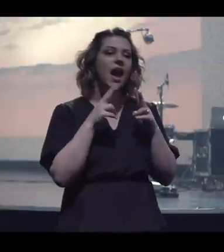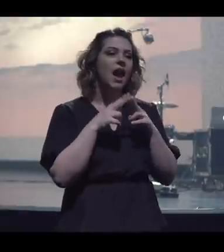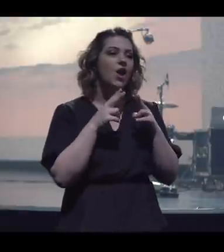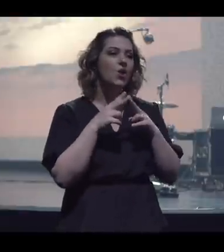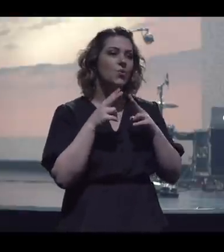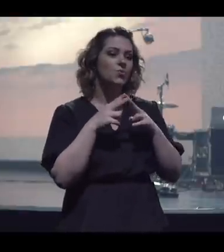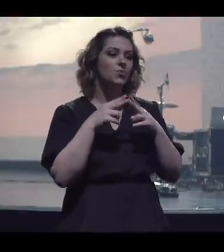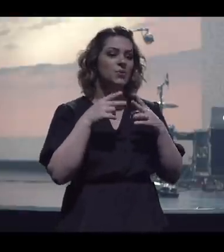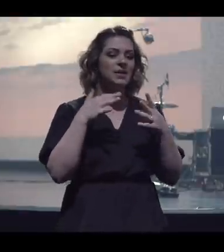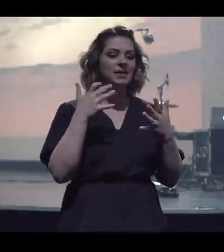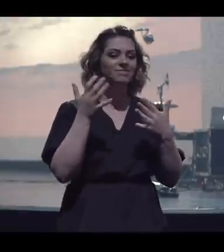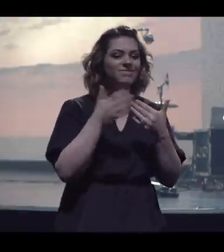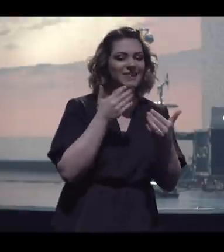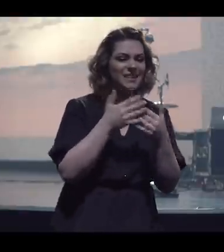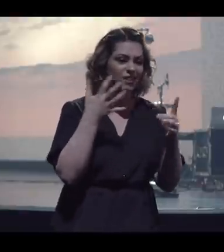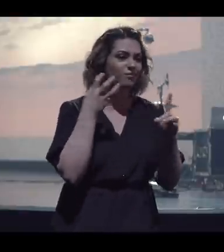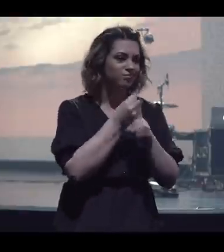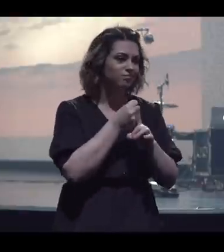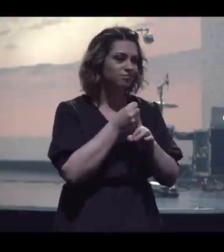know what that reminds me of?